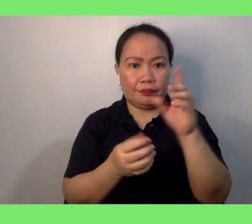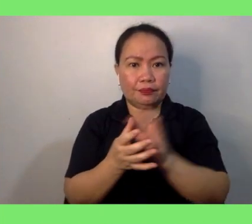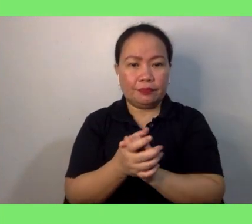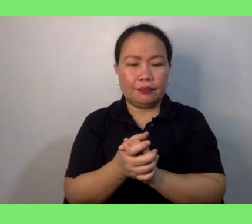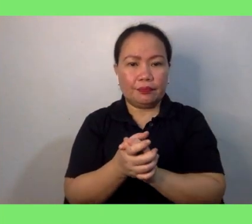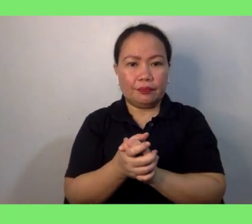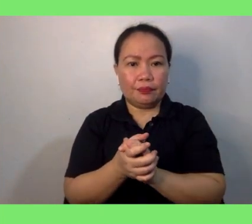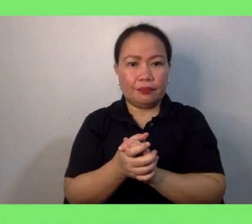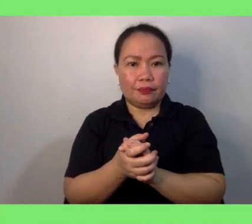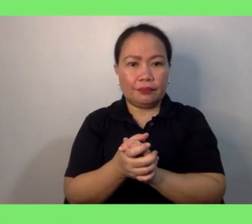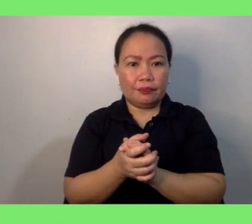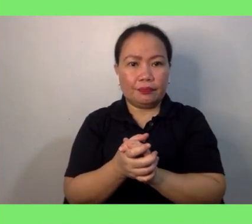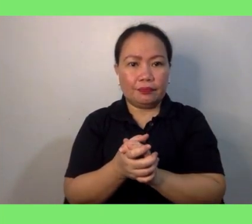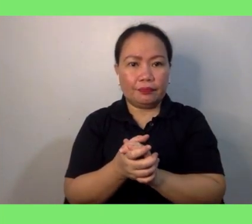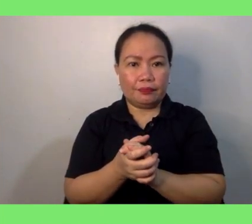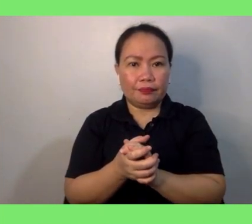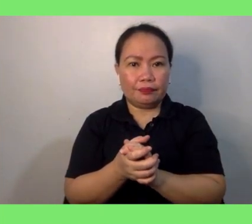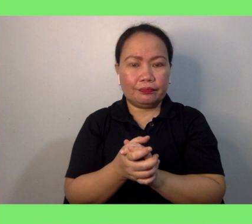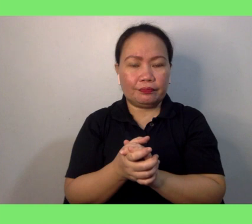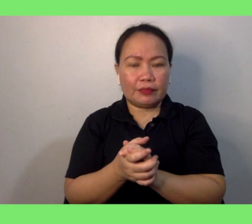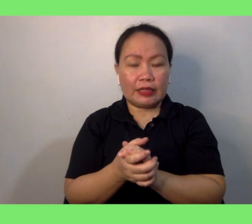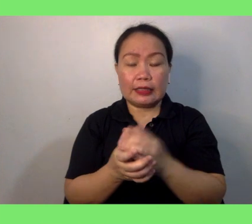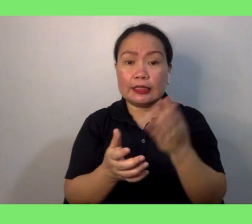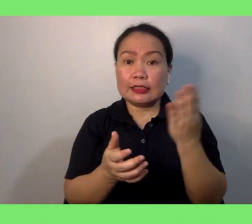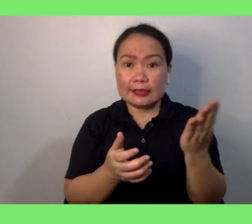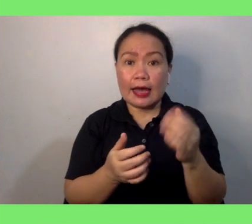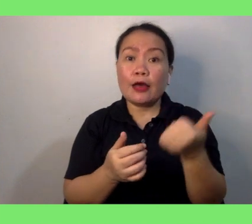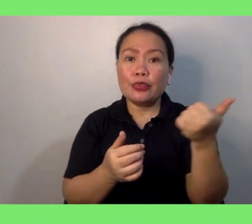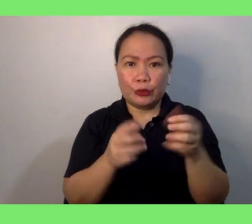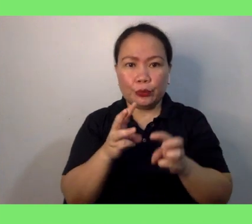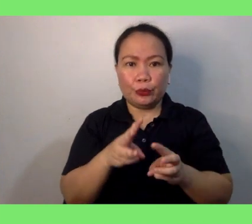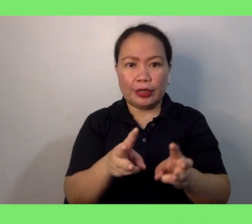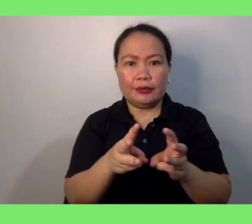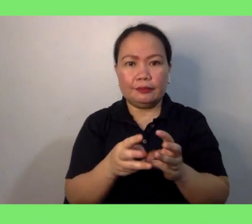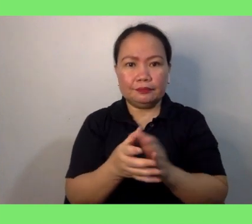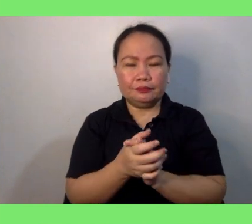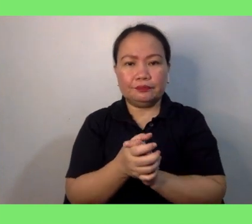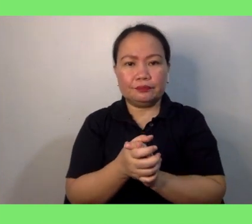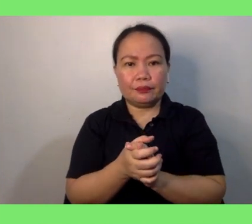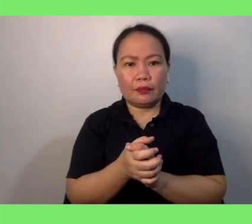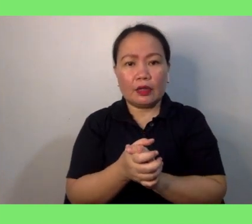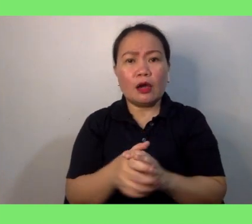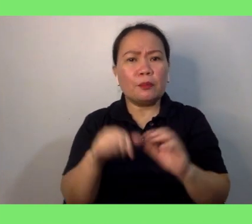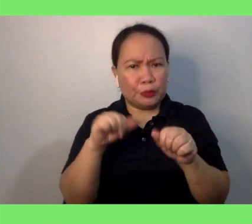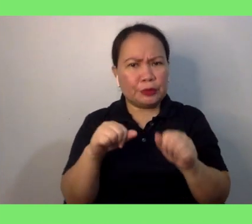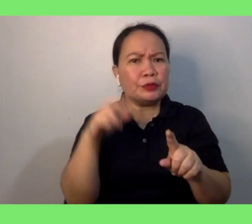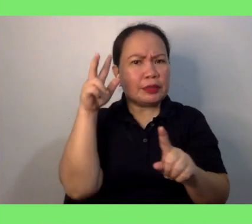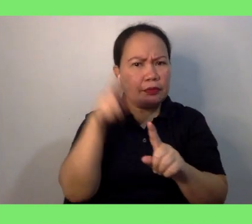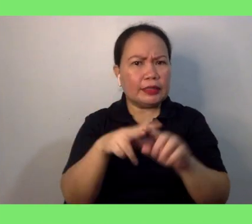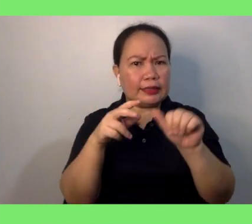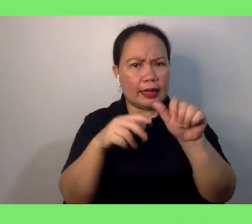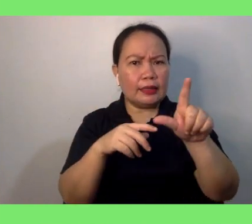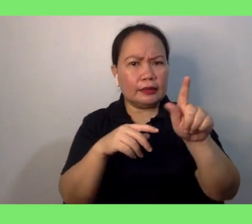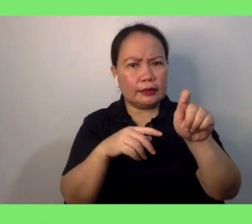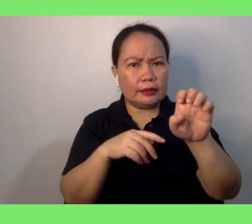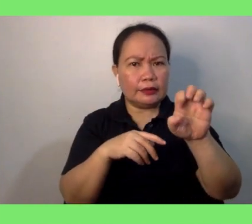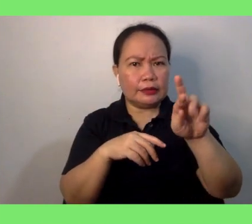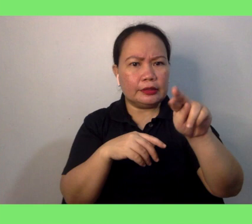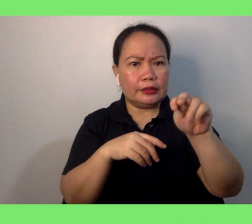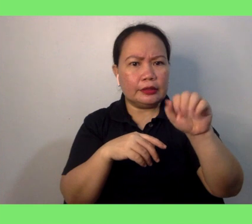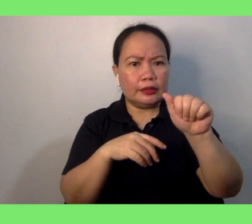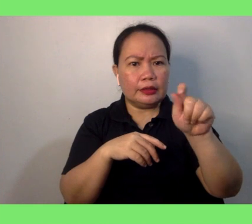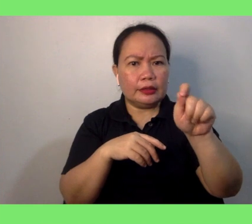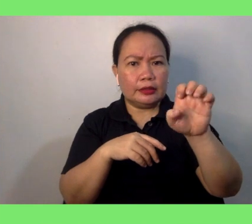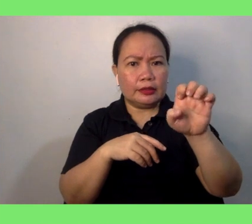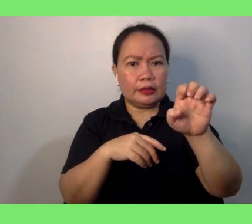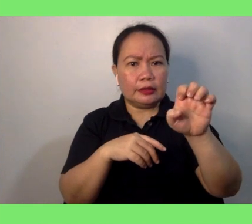angles is equal to 180. So, ito yung isa pang way. Okay? Kung ang gusto mo i-apply ay alternate interior angles, pwede to. Kung ang